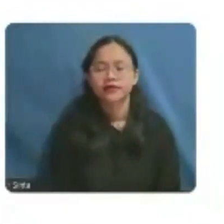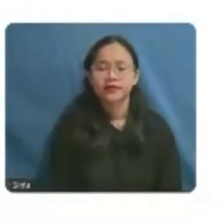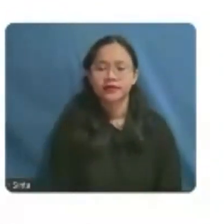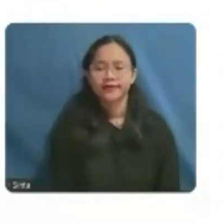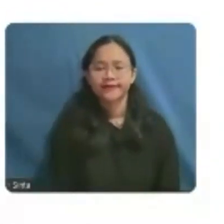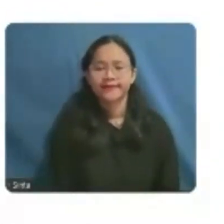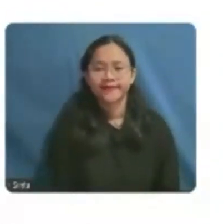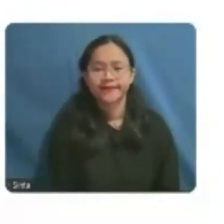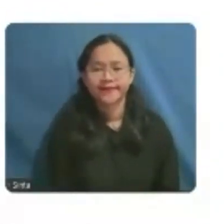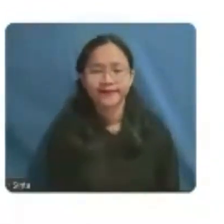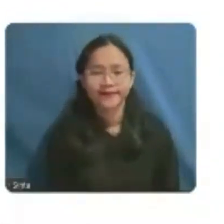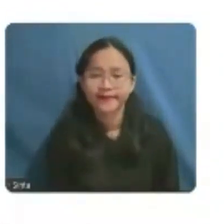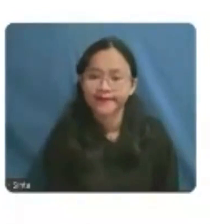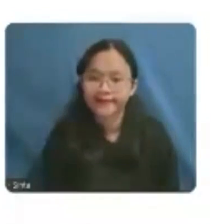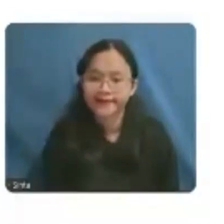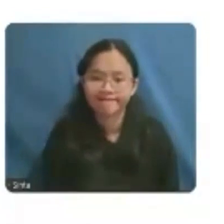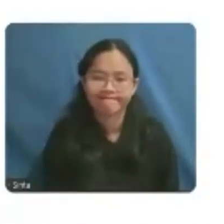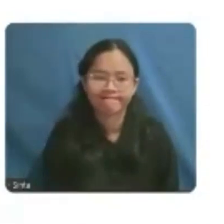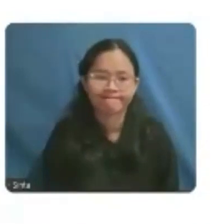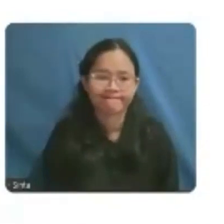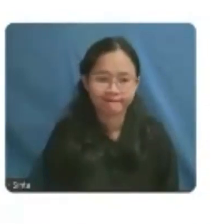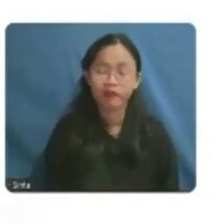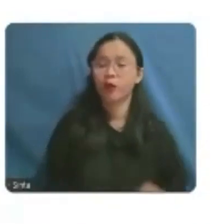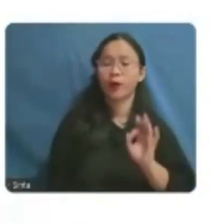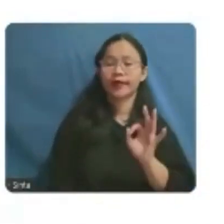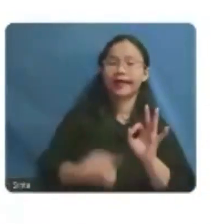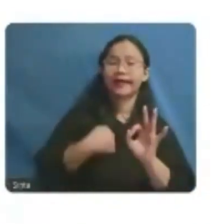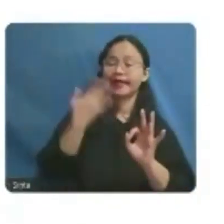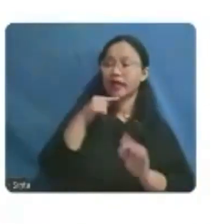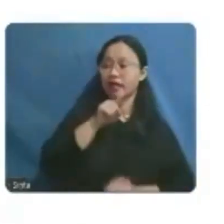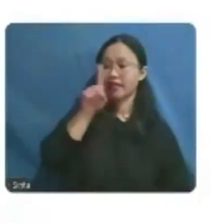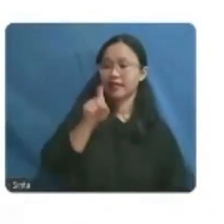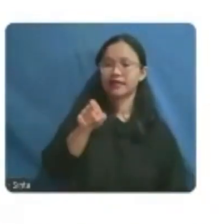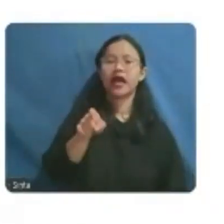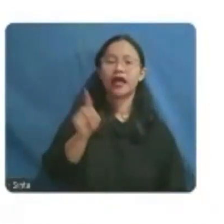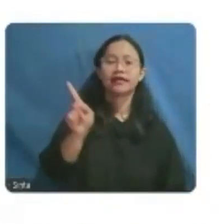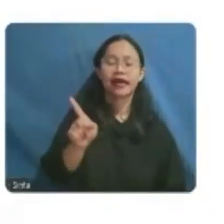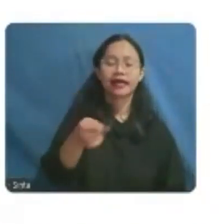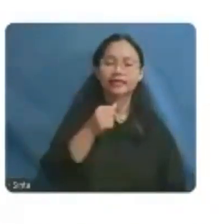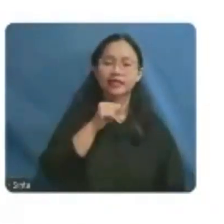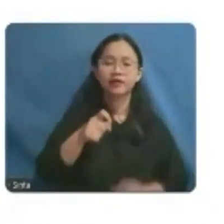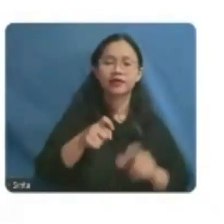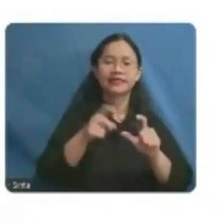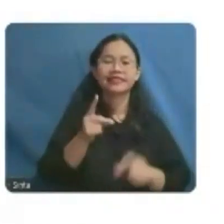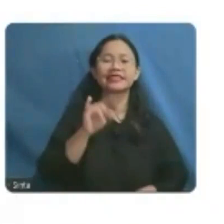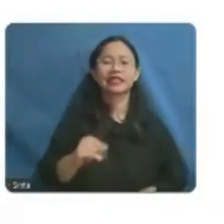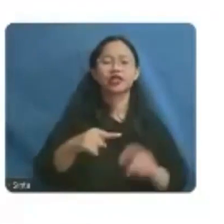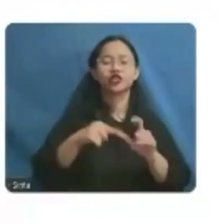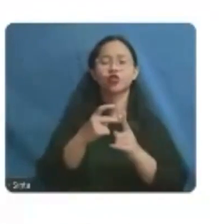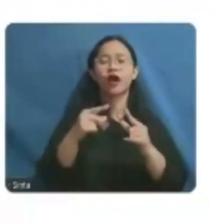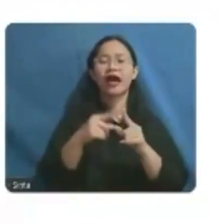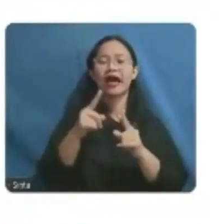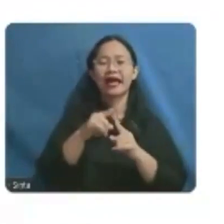Oh, enggak, yang itu. Okay, Prof. Jalal, this is the question from Sri Suharti.